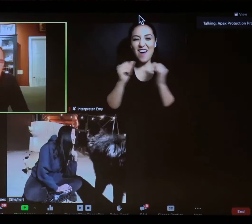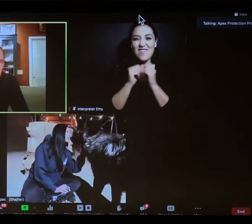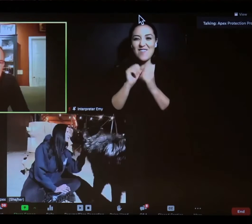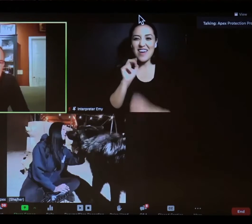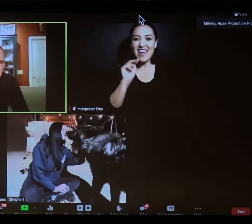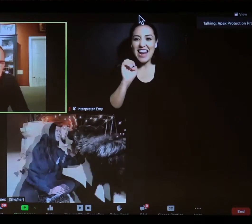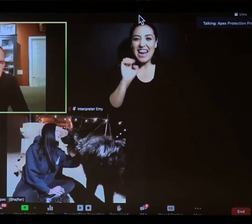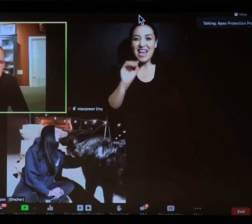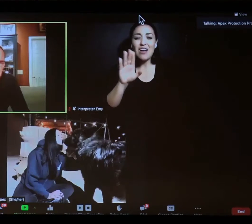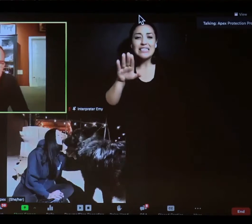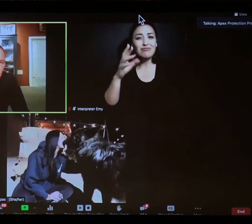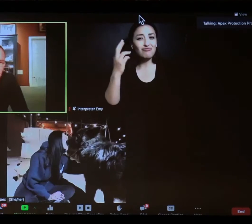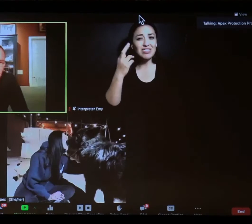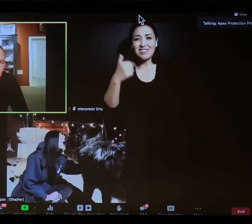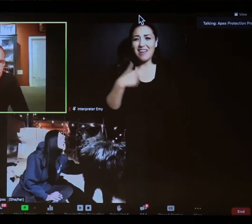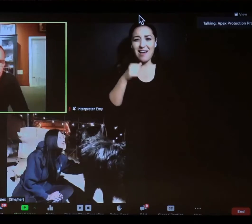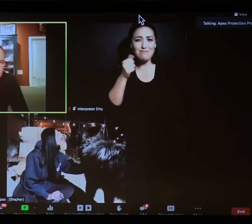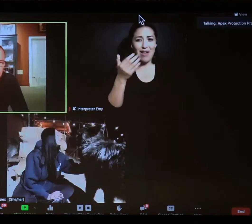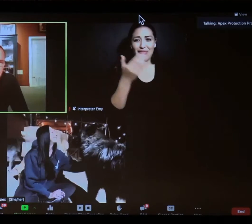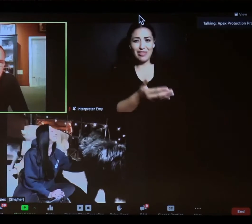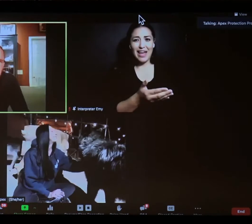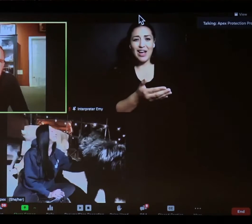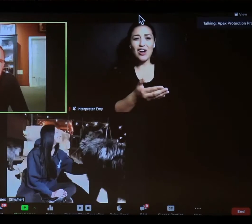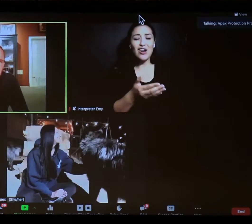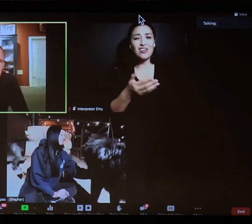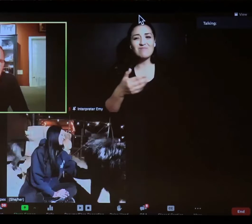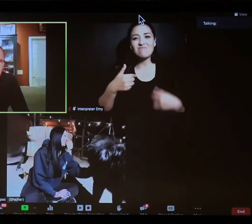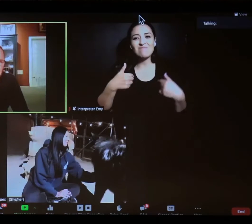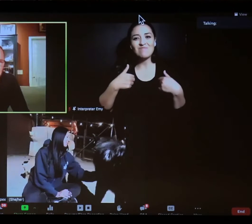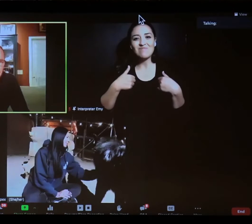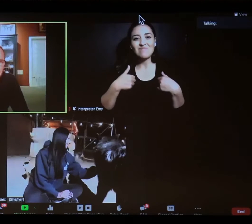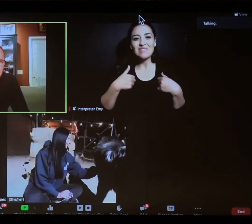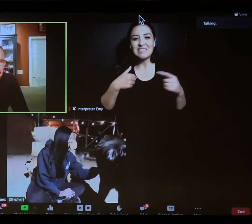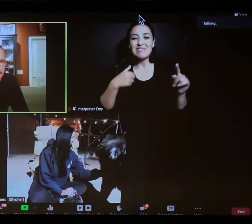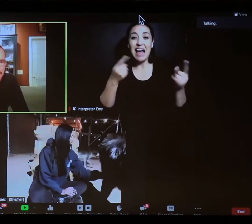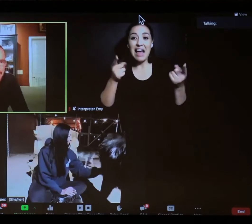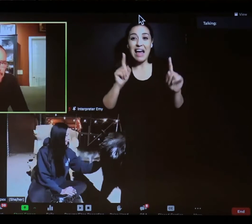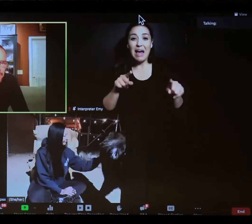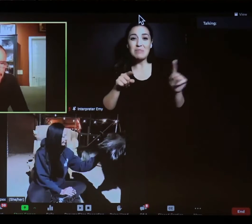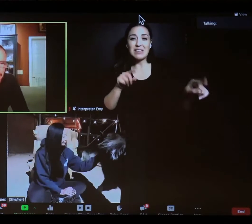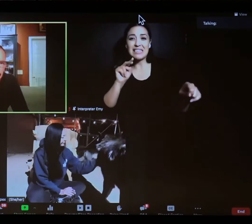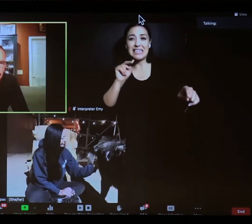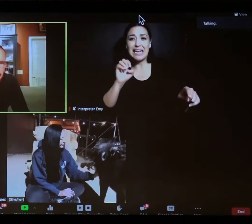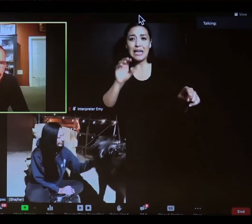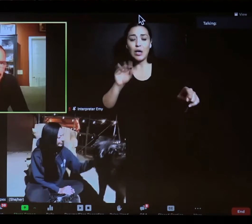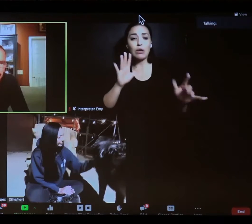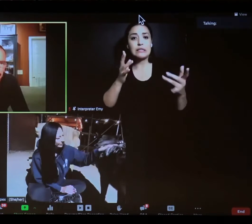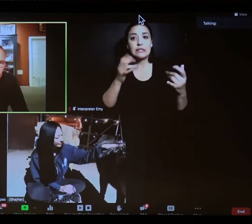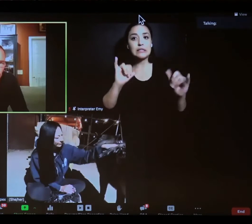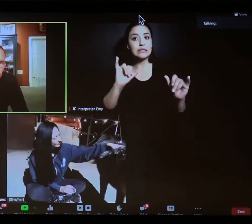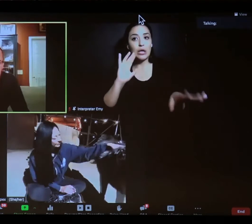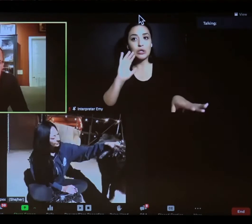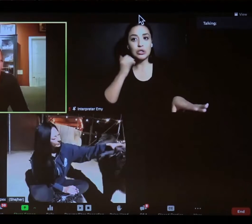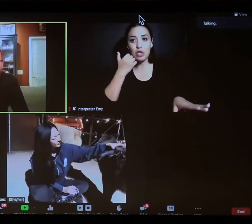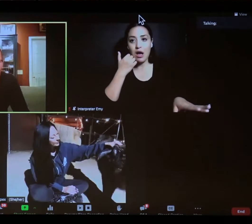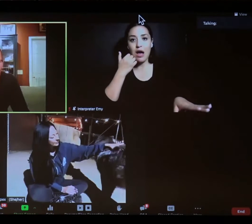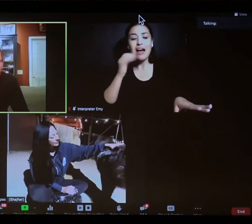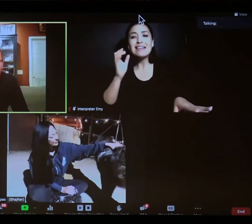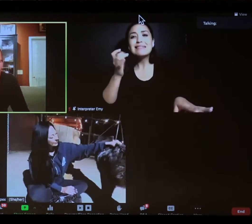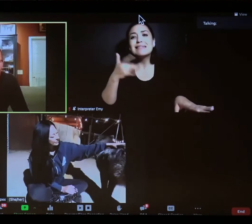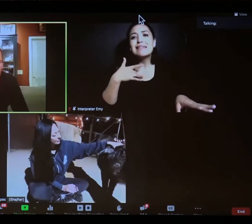in there, although we're bonding with each other, he is still very shy. Wolves are generally